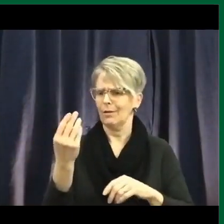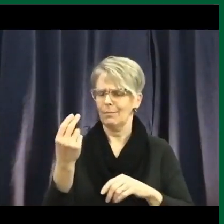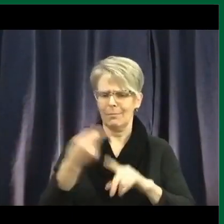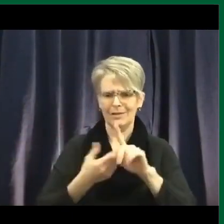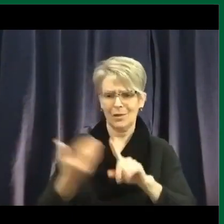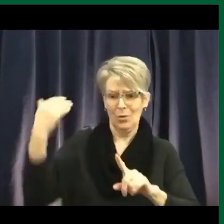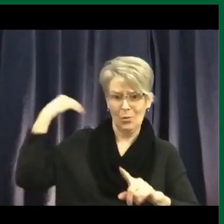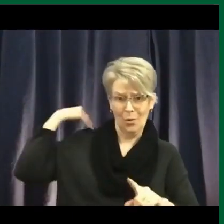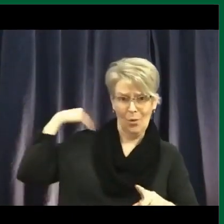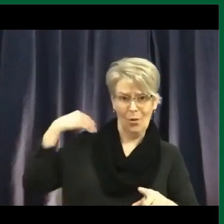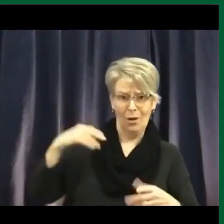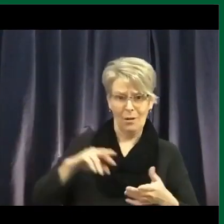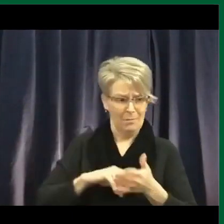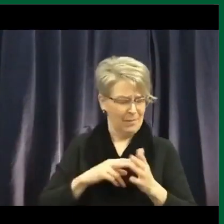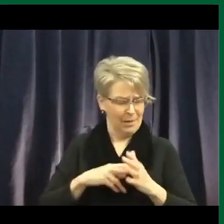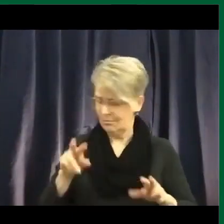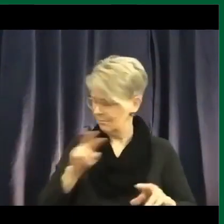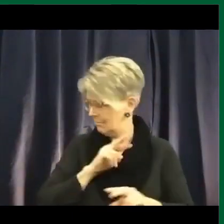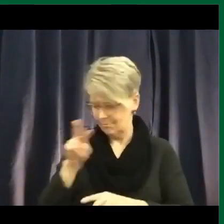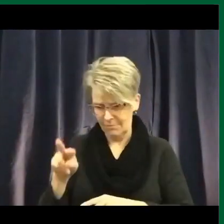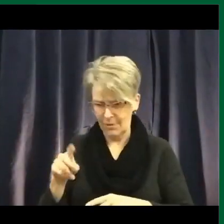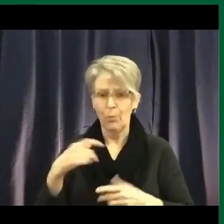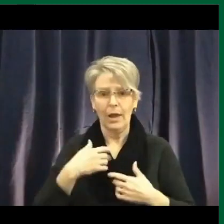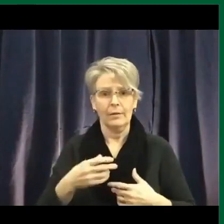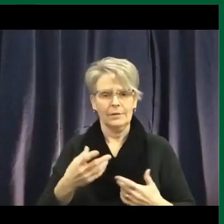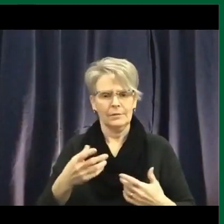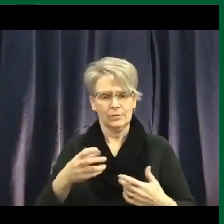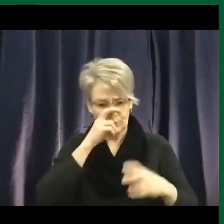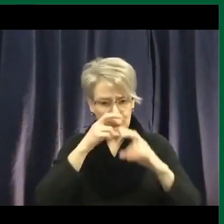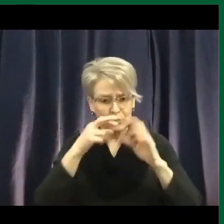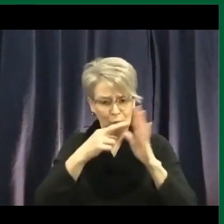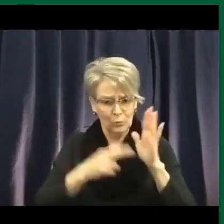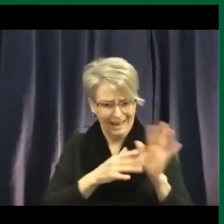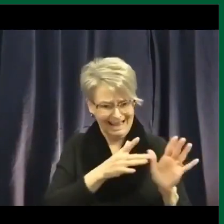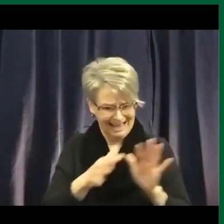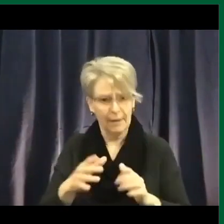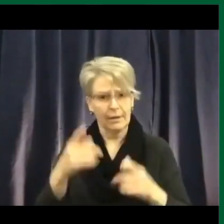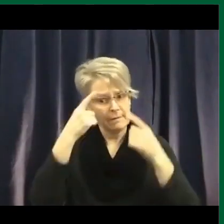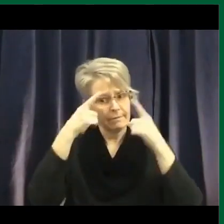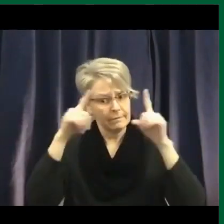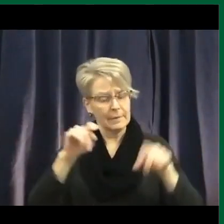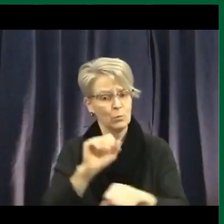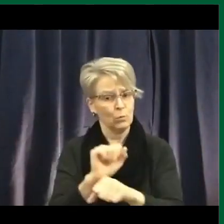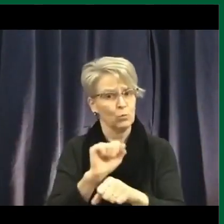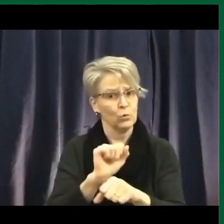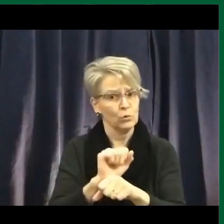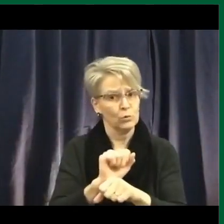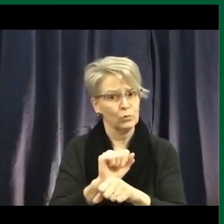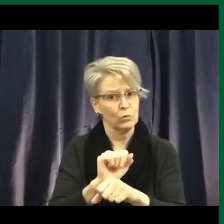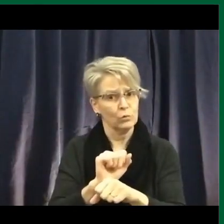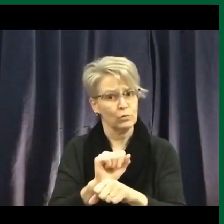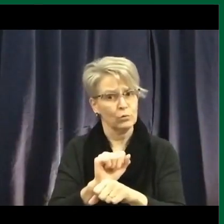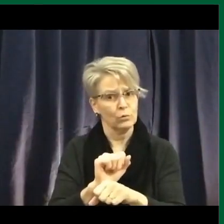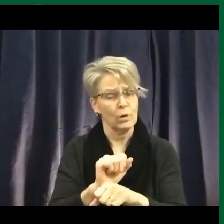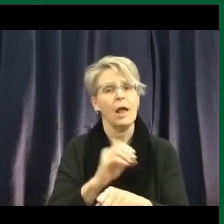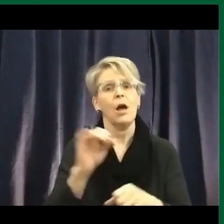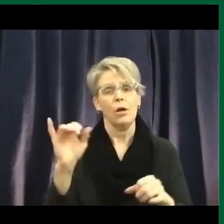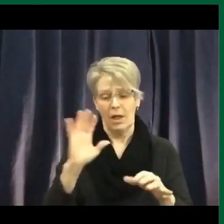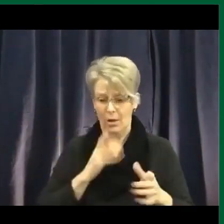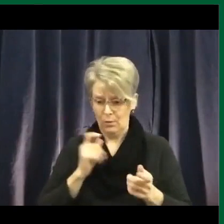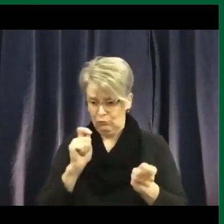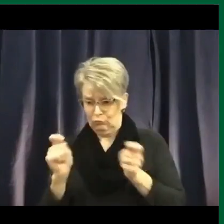restrictions in place that we have had, and we've had them because they're effective and they work, but they are also effective and do work with the changes that we are